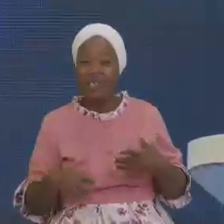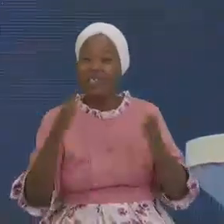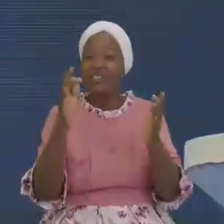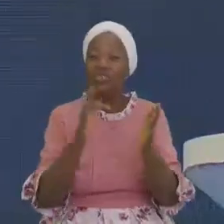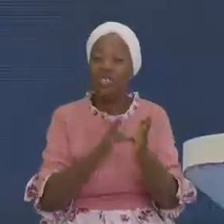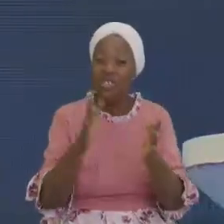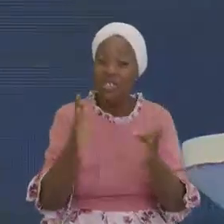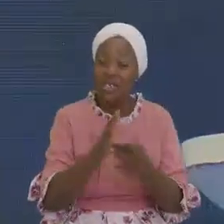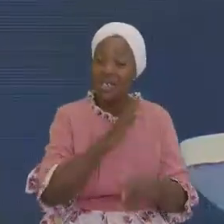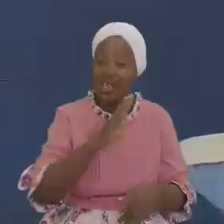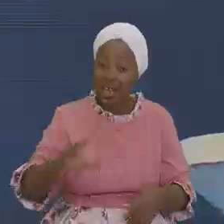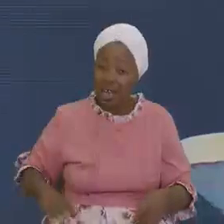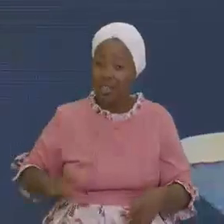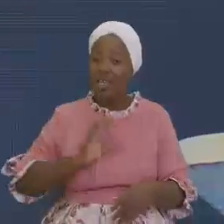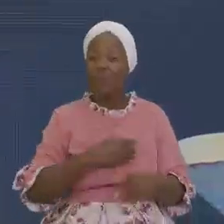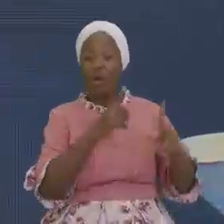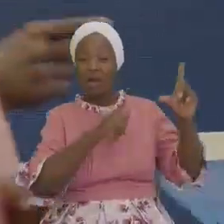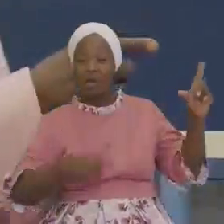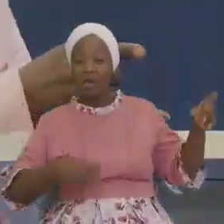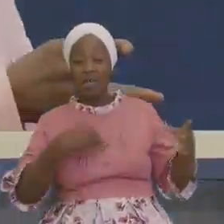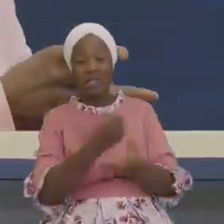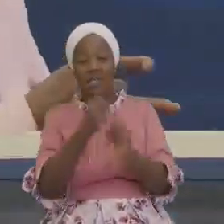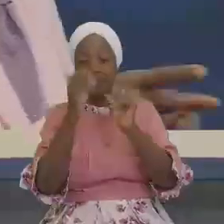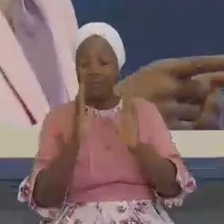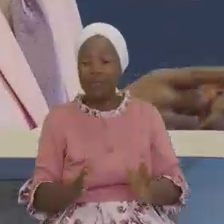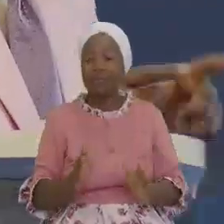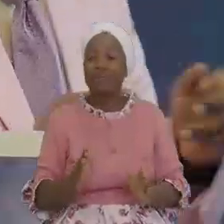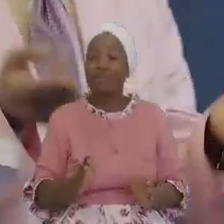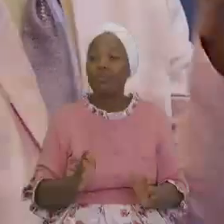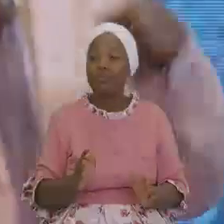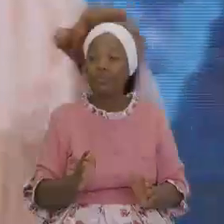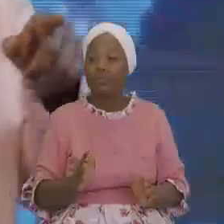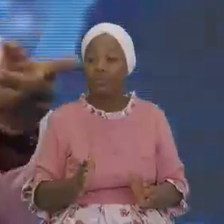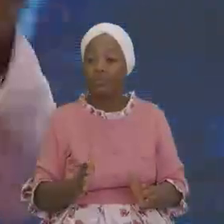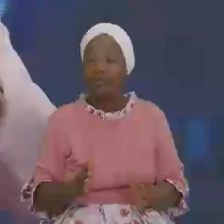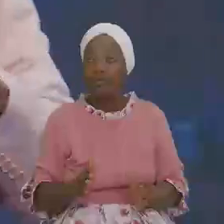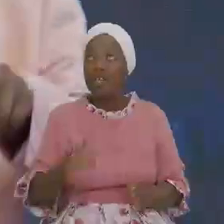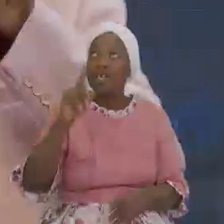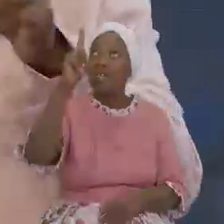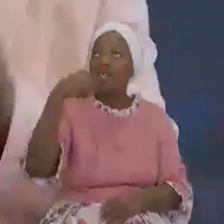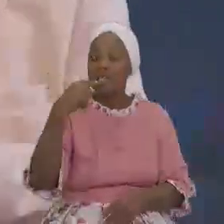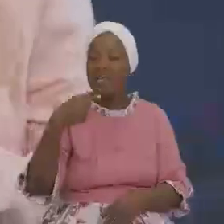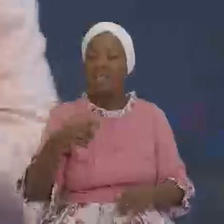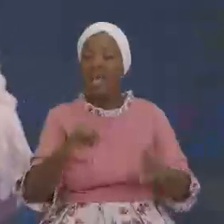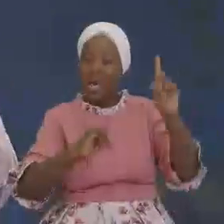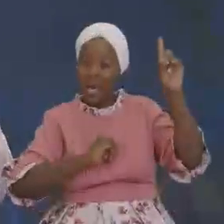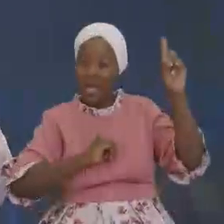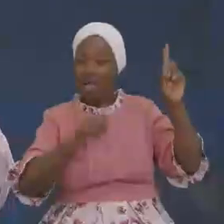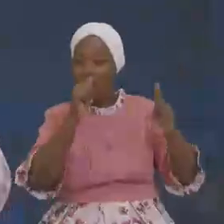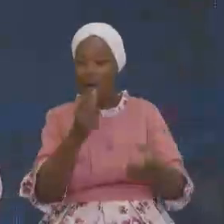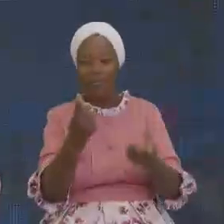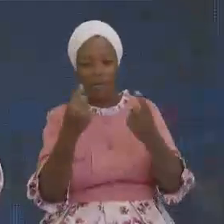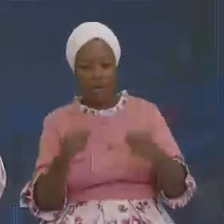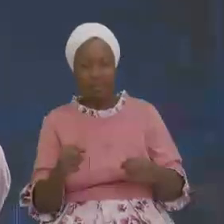Jesus Christ, our Lord and Savior. He says, I am come